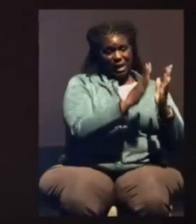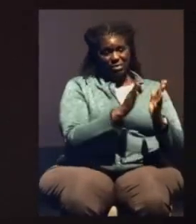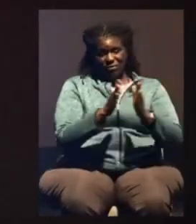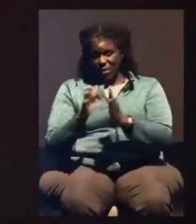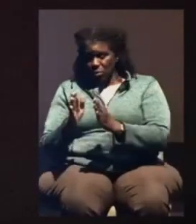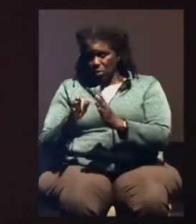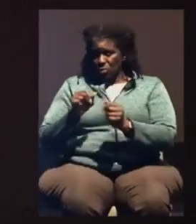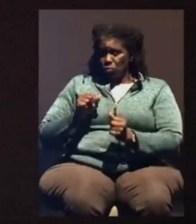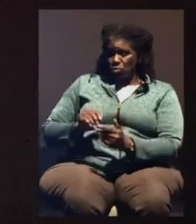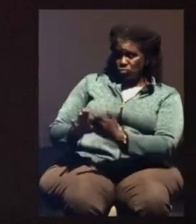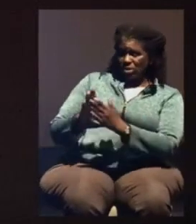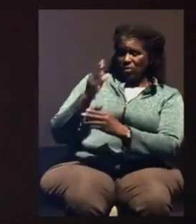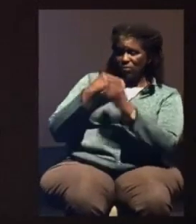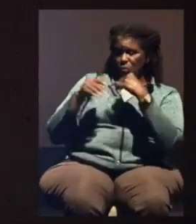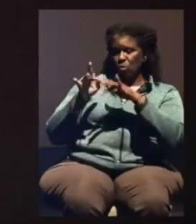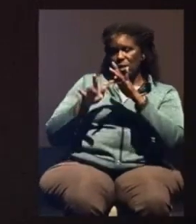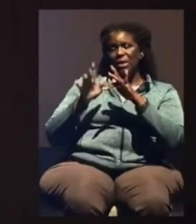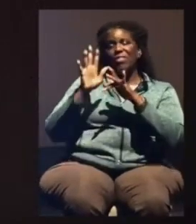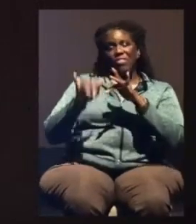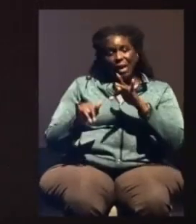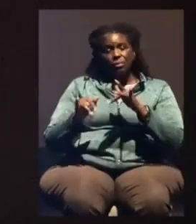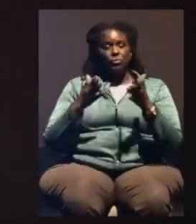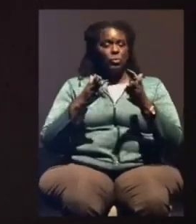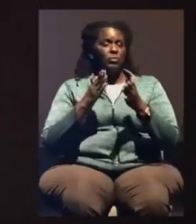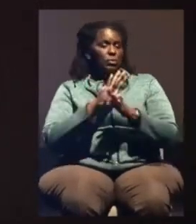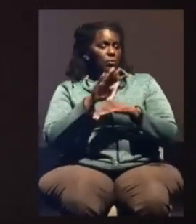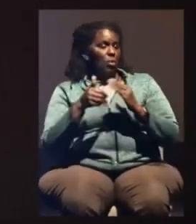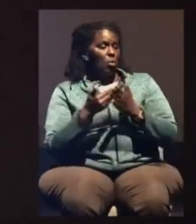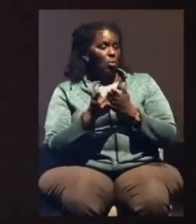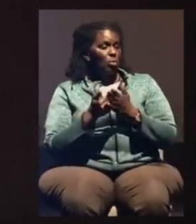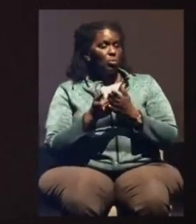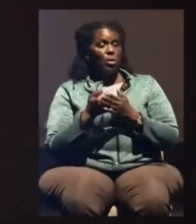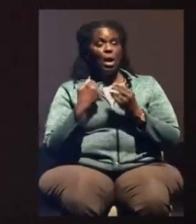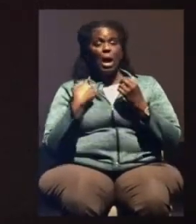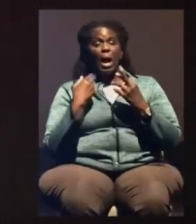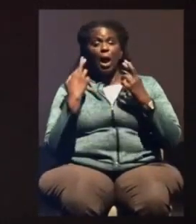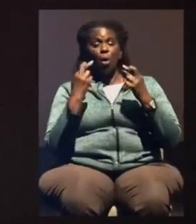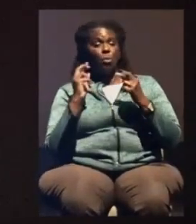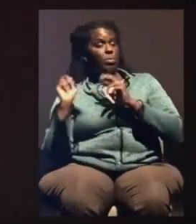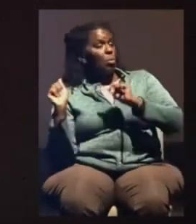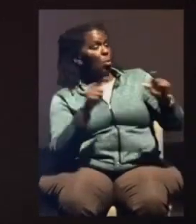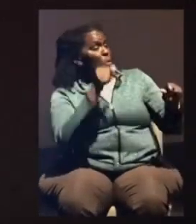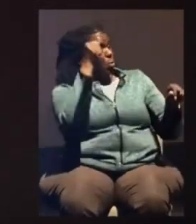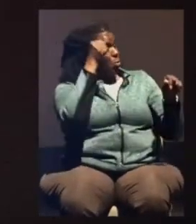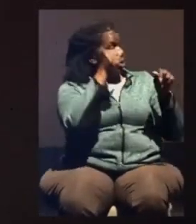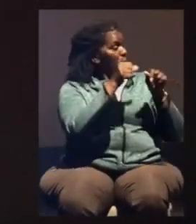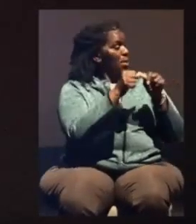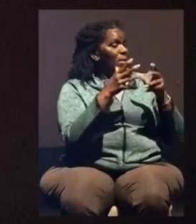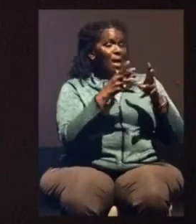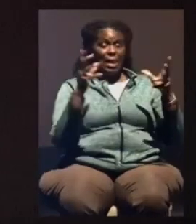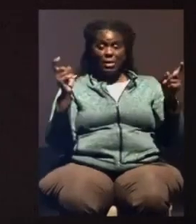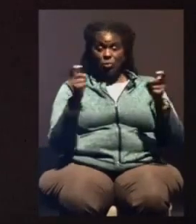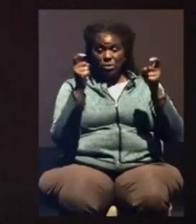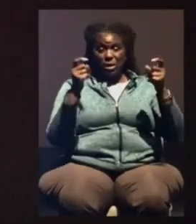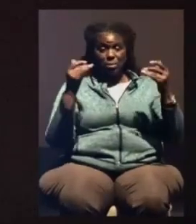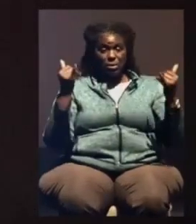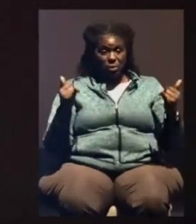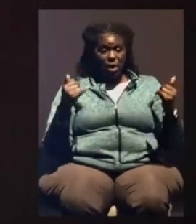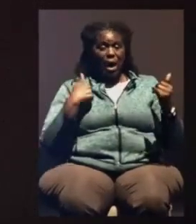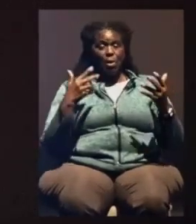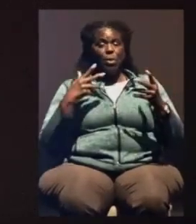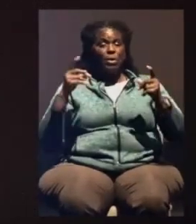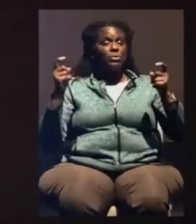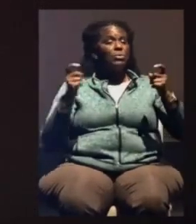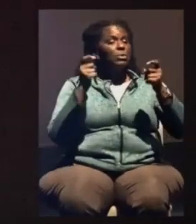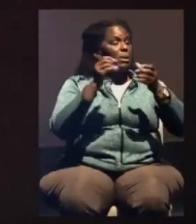think, is doing a good service for everyone. So I hope you all remember that. We've had a lot to celebrate today. I'd like to celebrate